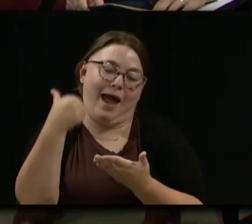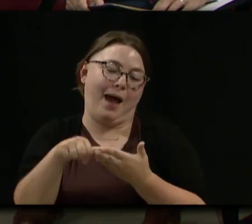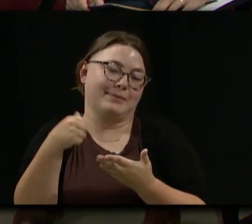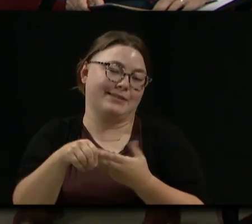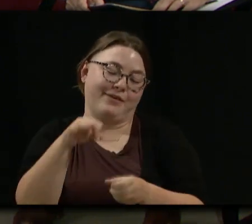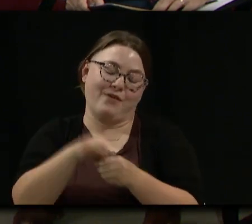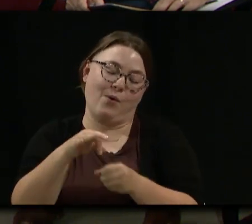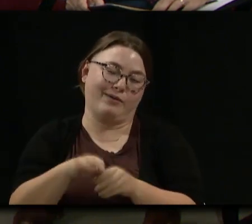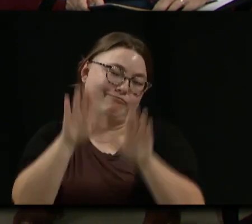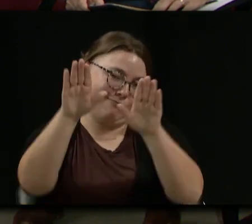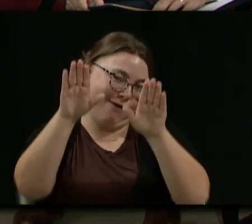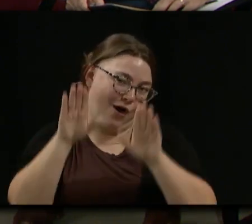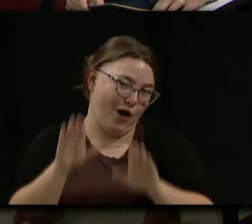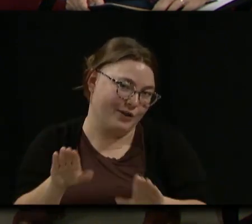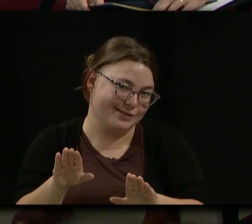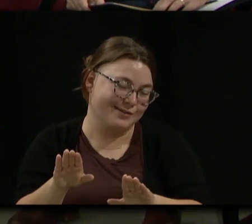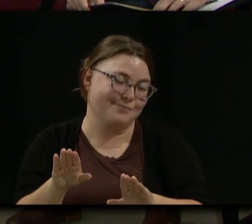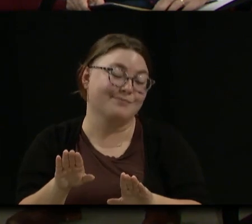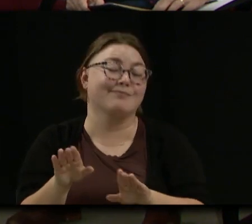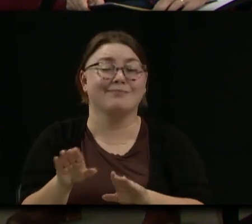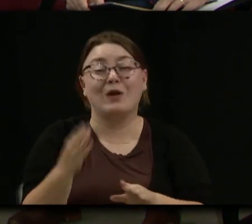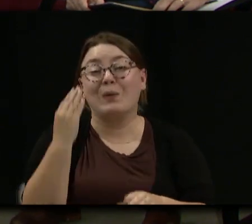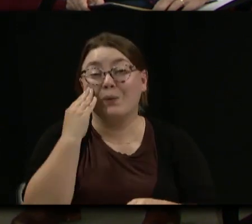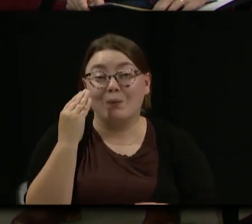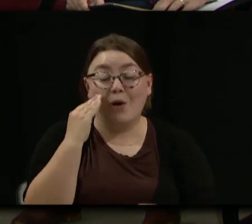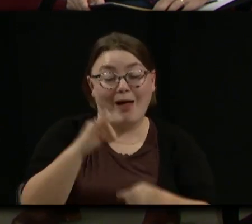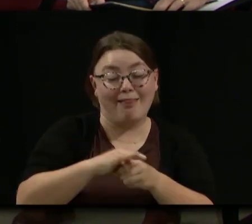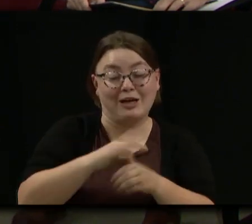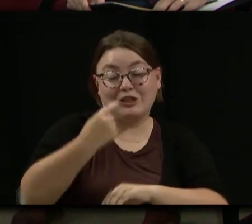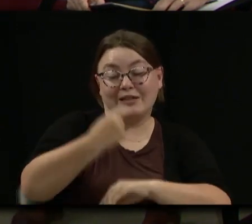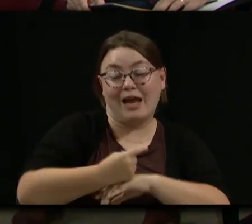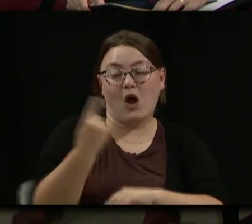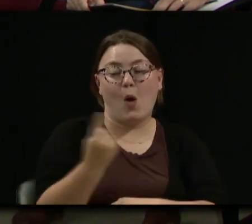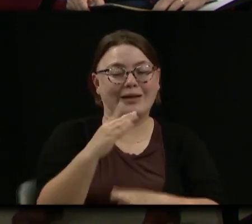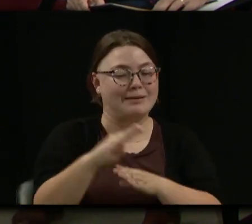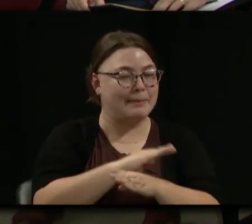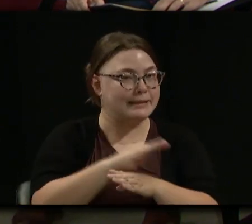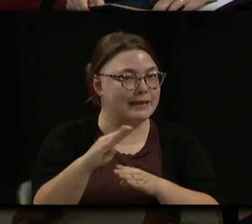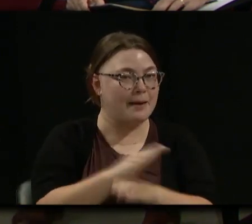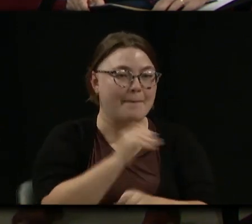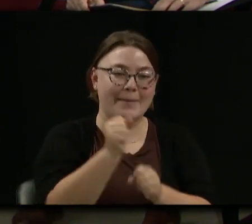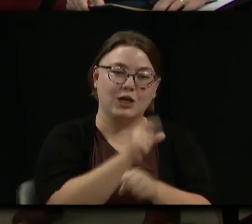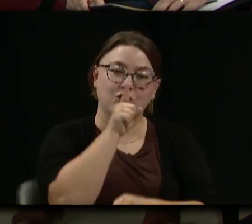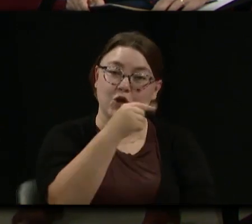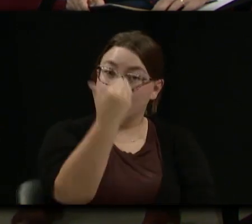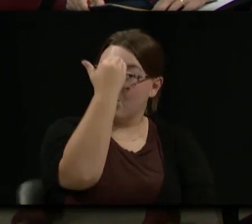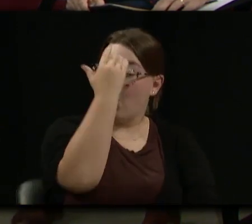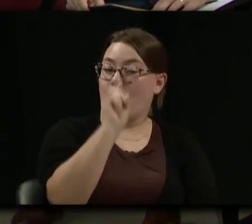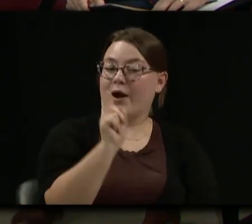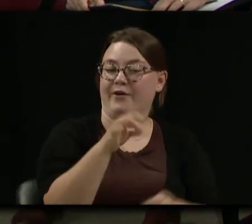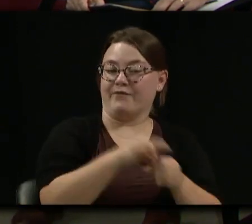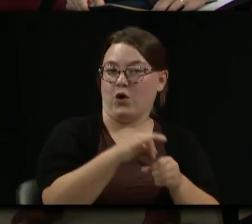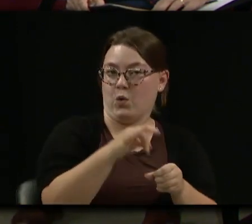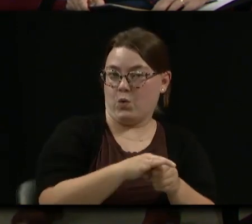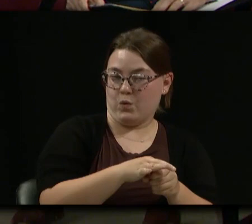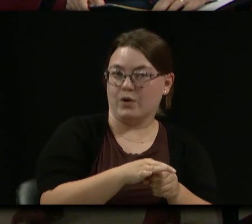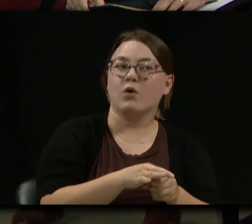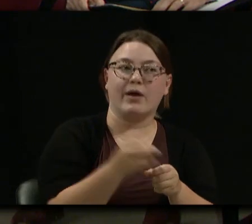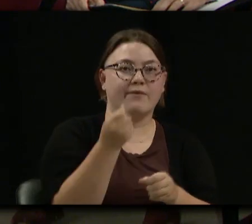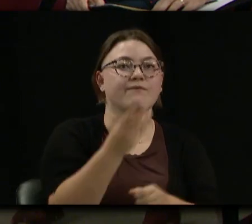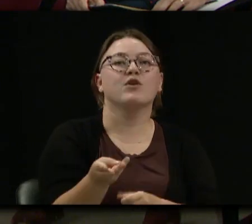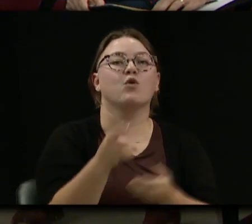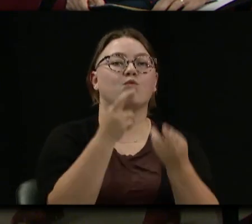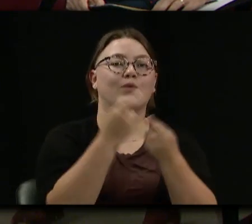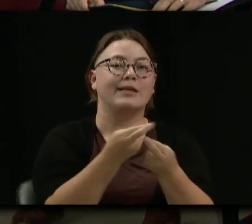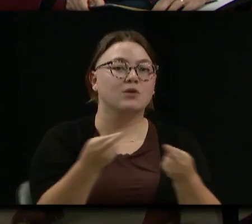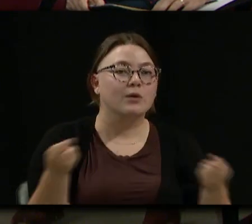course, is always busy. All you have to do is make sure you know where your polling location is. There's a couple things you can get online and check with your